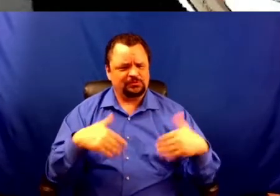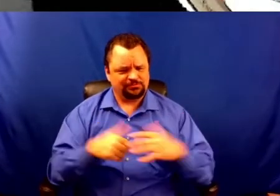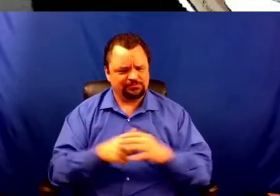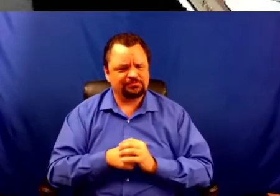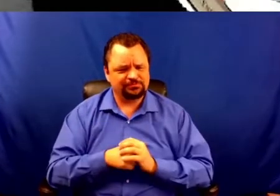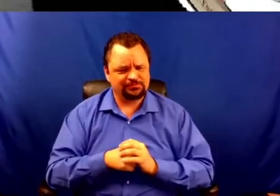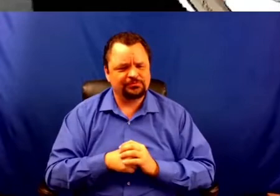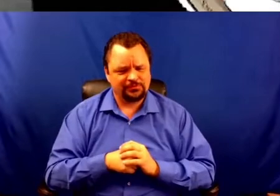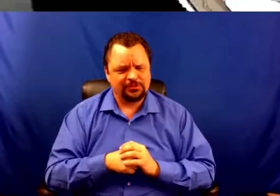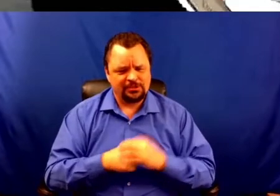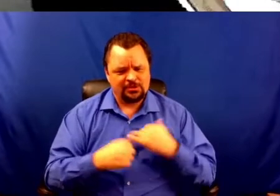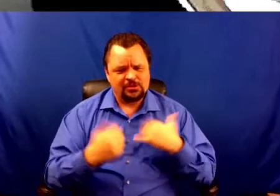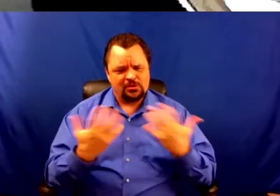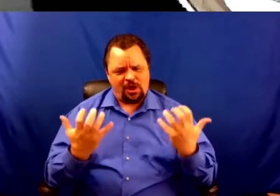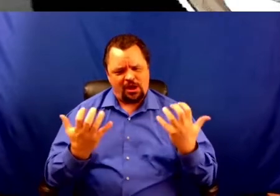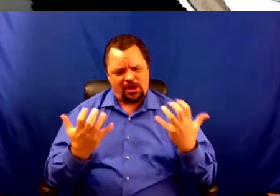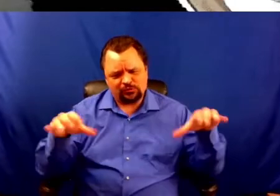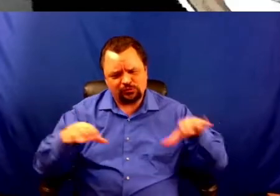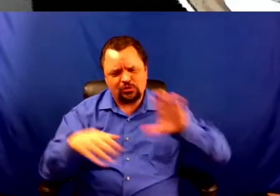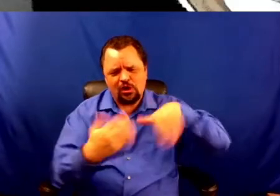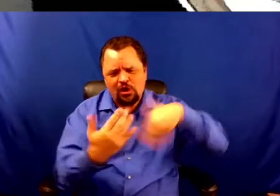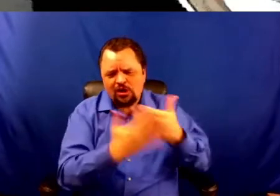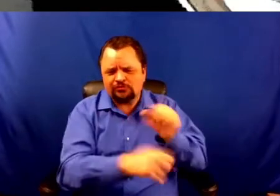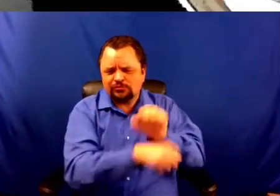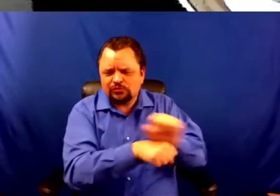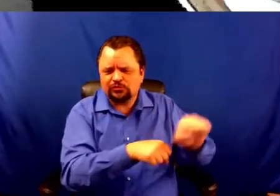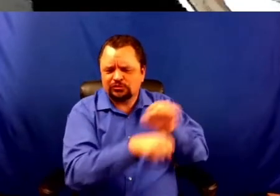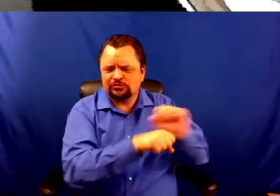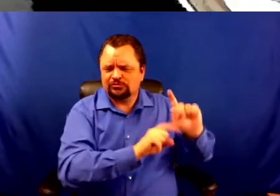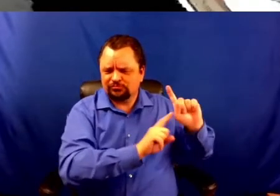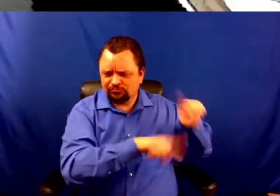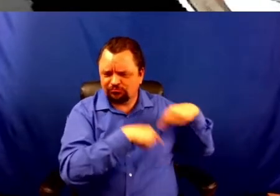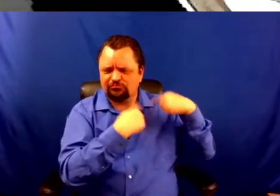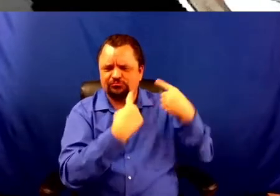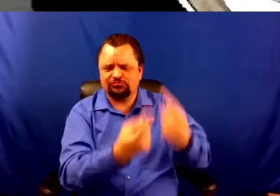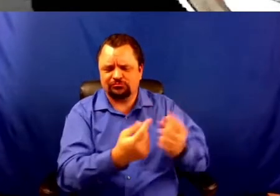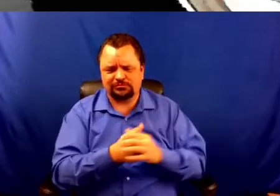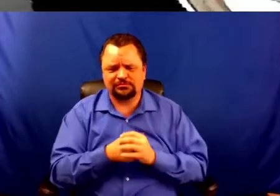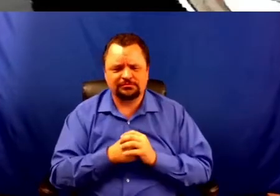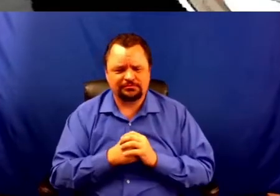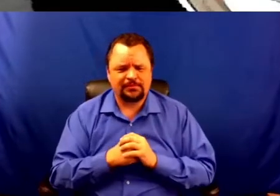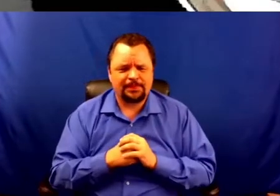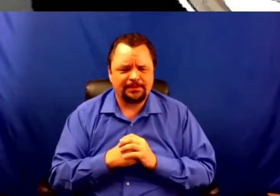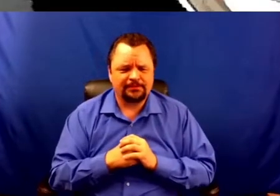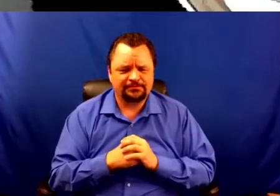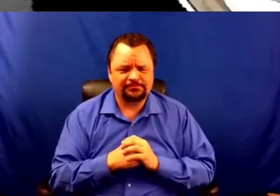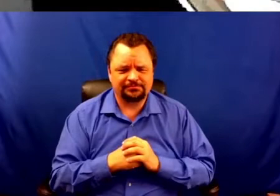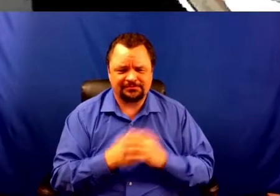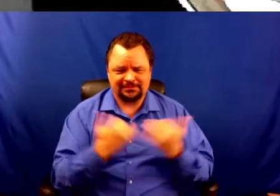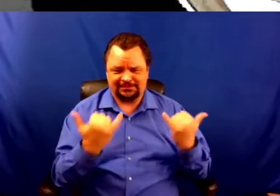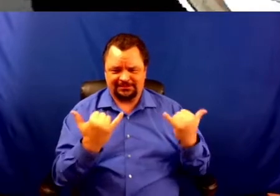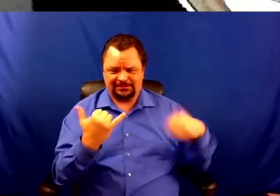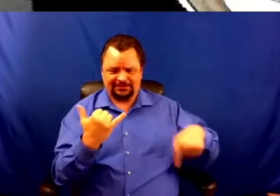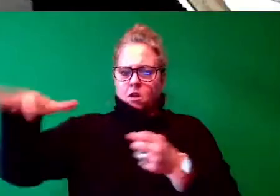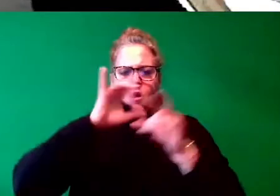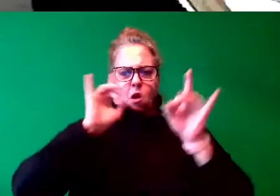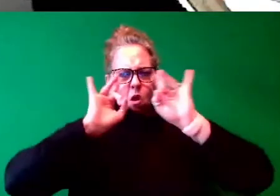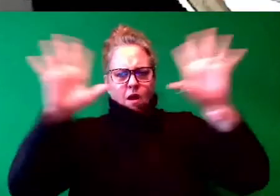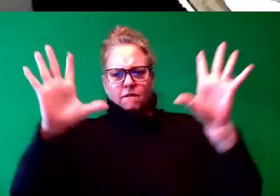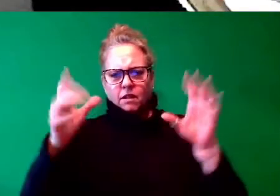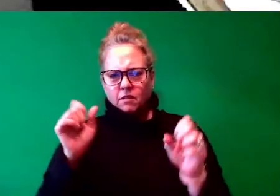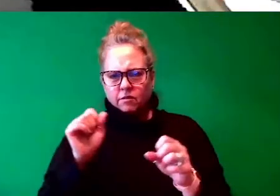all the work that they're doing in this really, I call it a horrible environment to have to be working in today